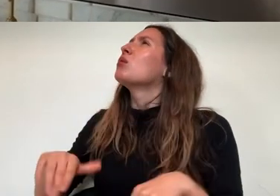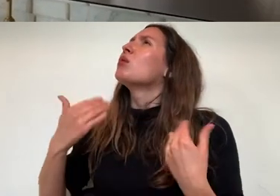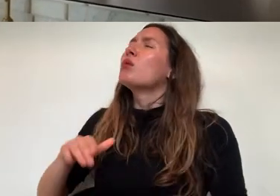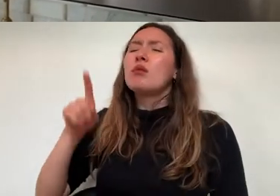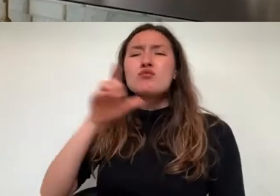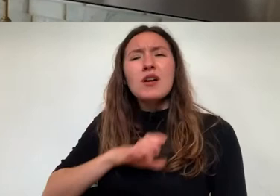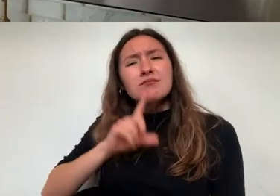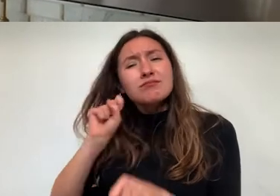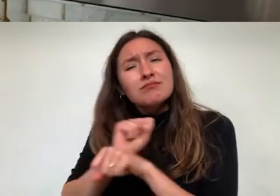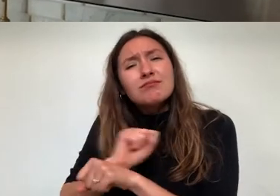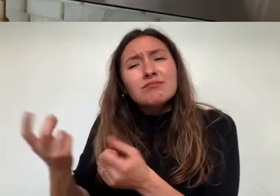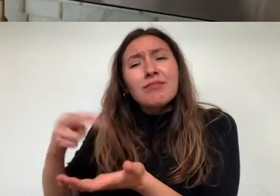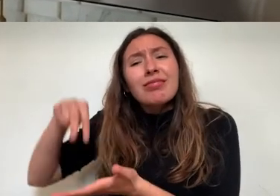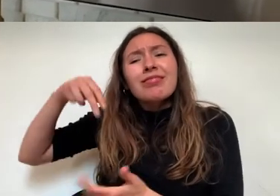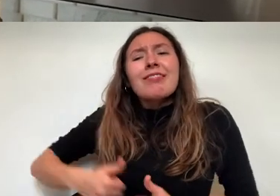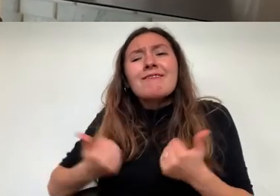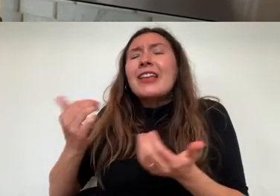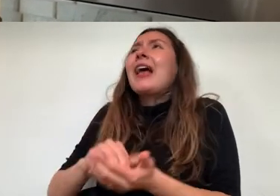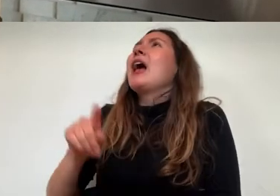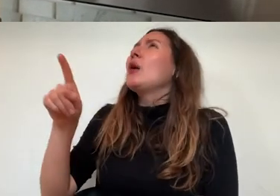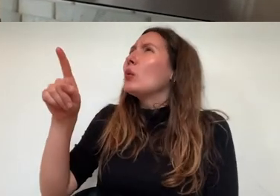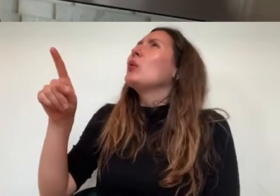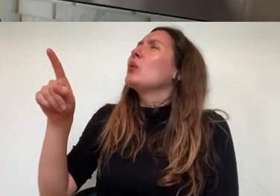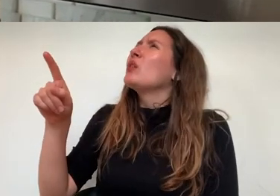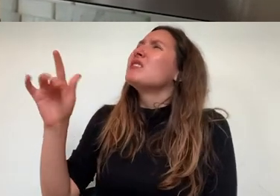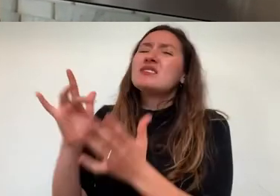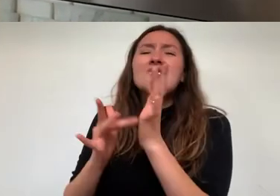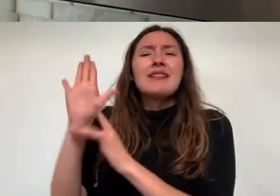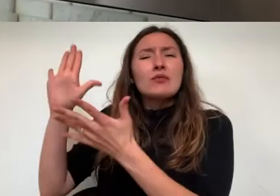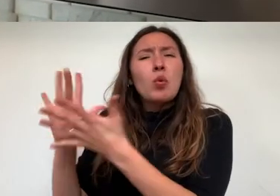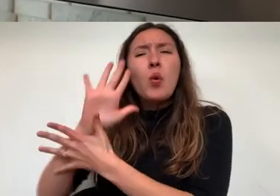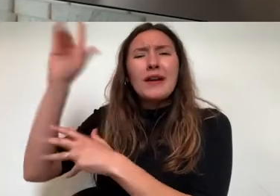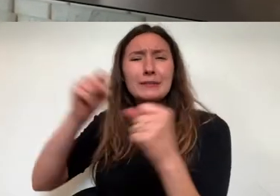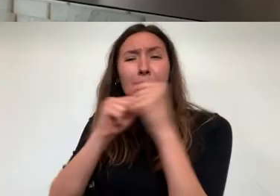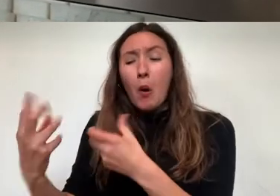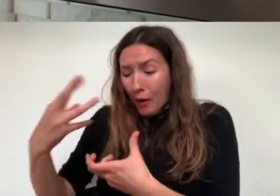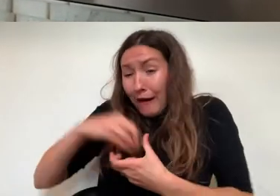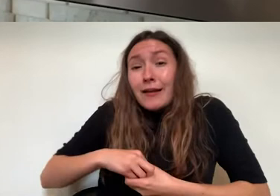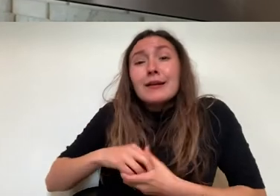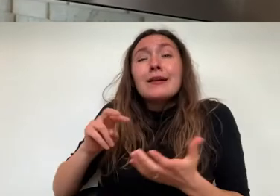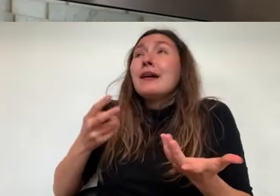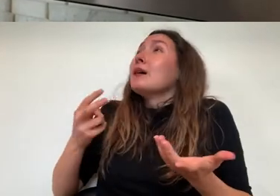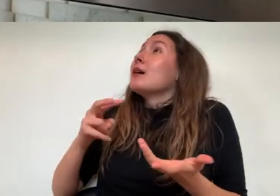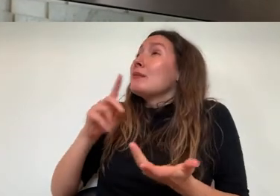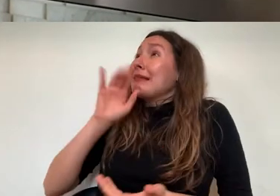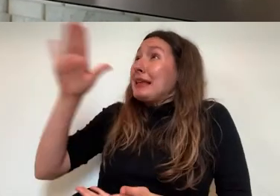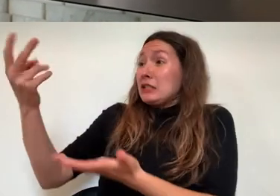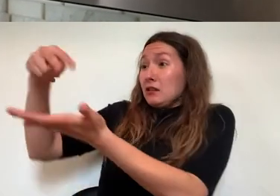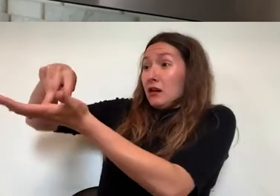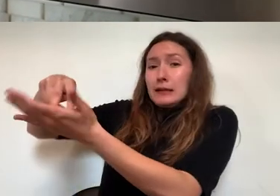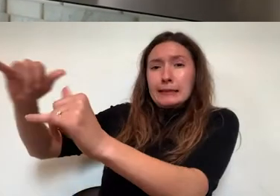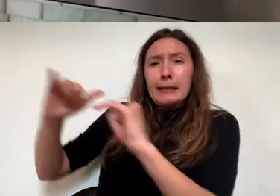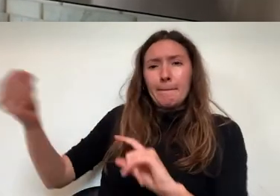And we need to see that resurrection power and glory of Jesus, and that we too have been raised to life. We've been